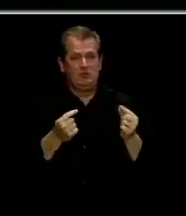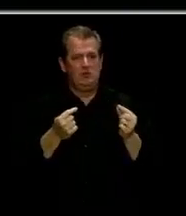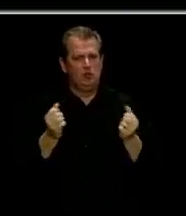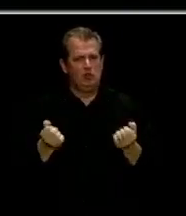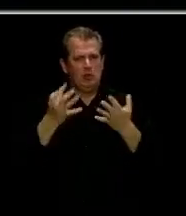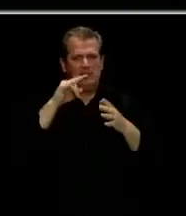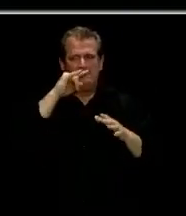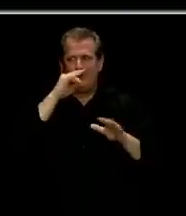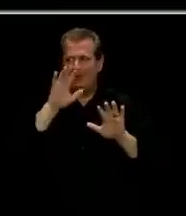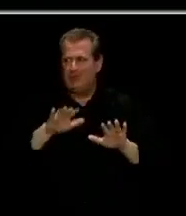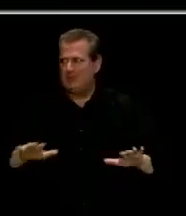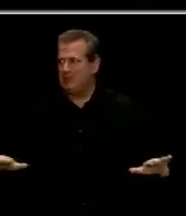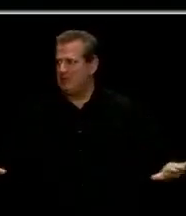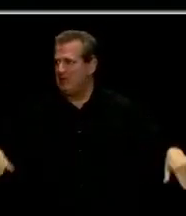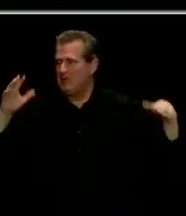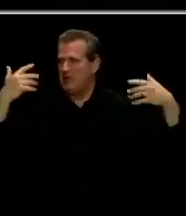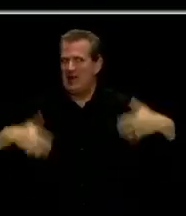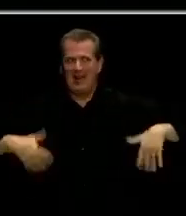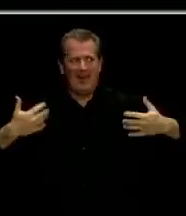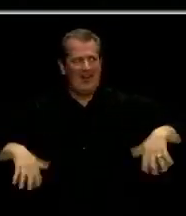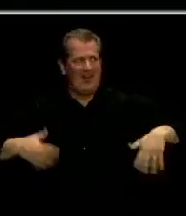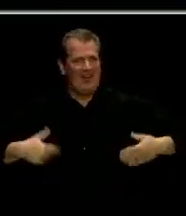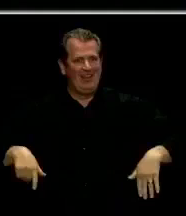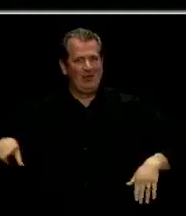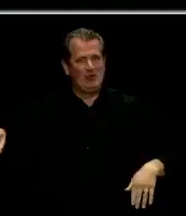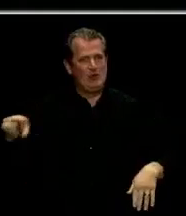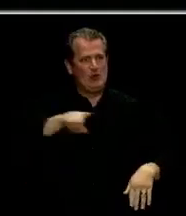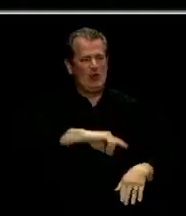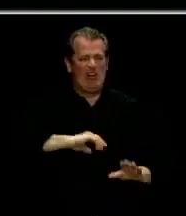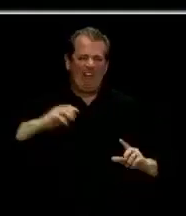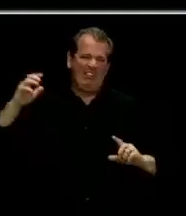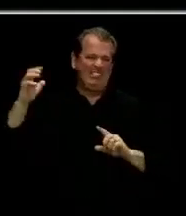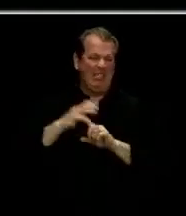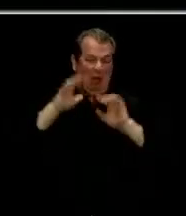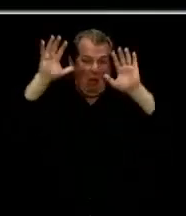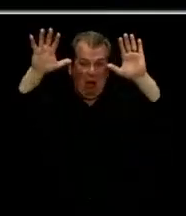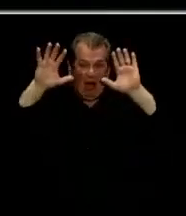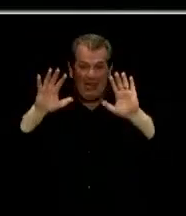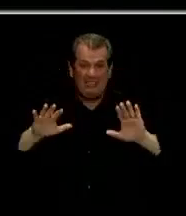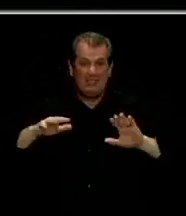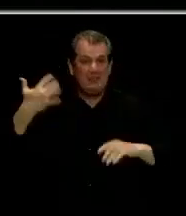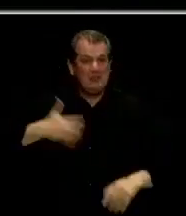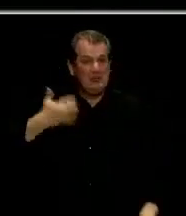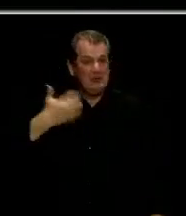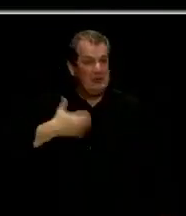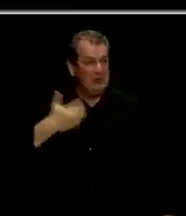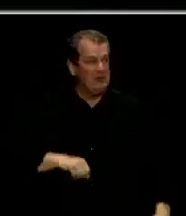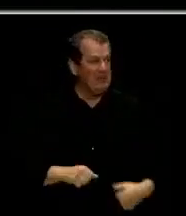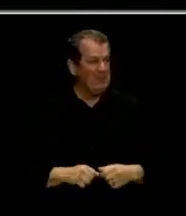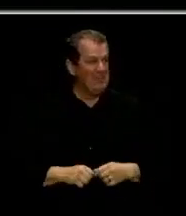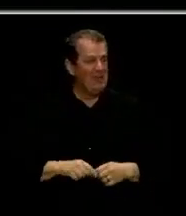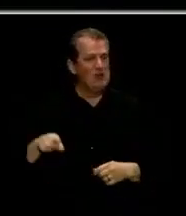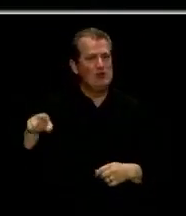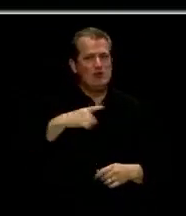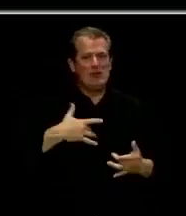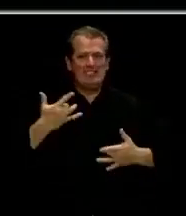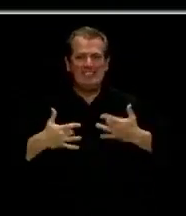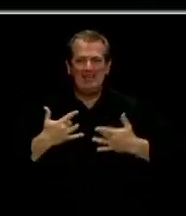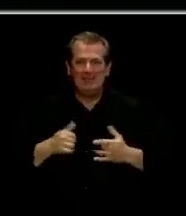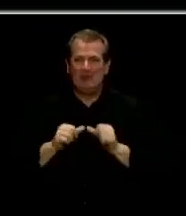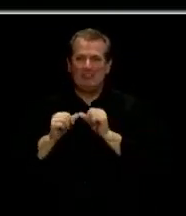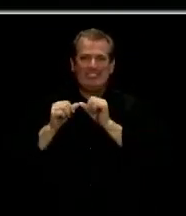beautiful children, I want you to know that you're amazing and that your spirit and resilience just inspire all of